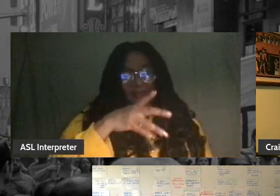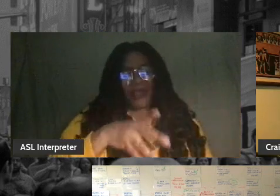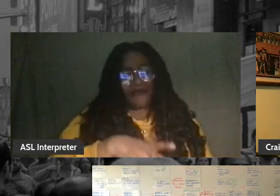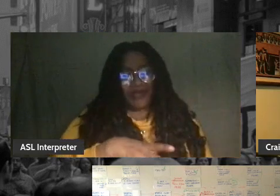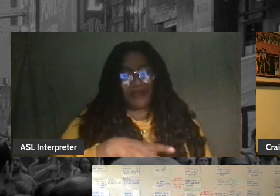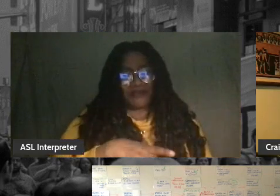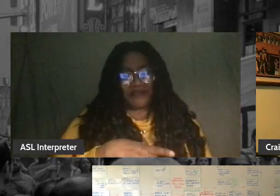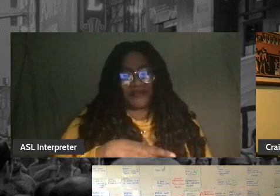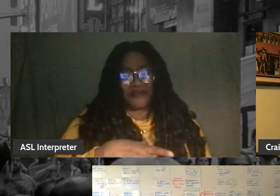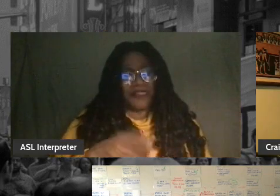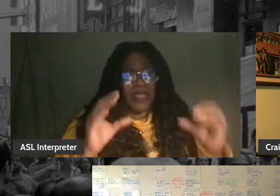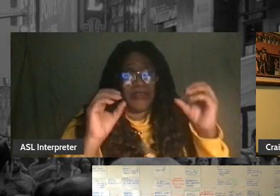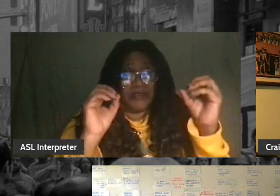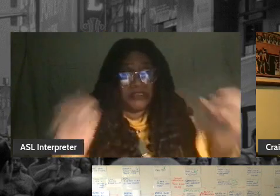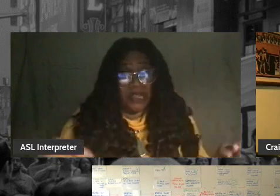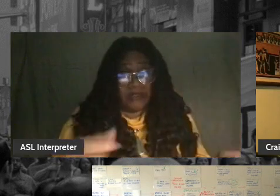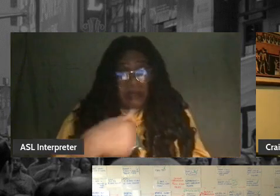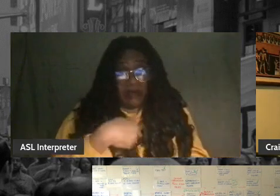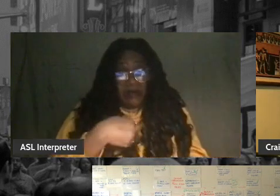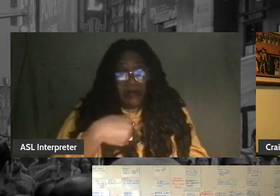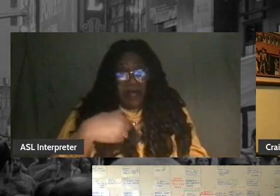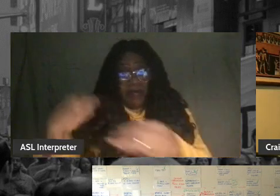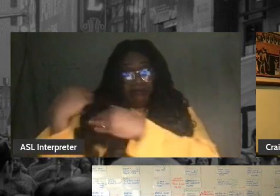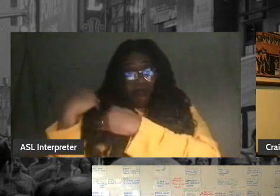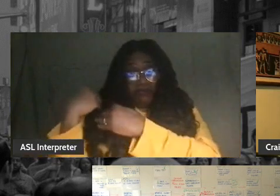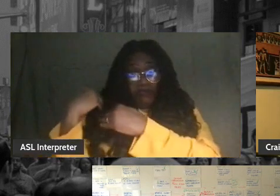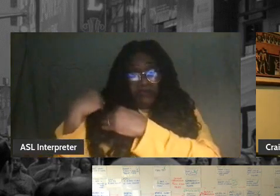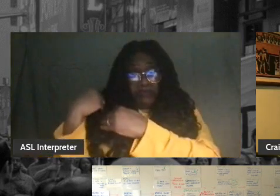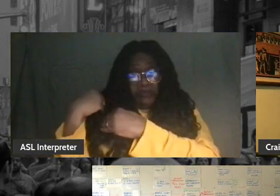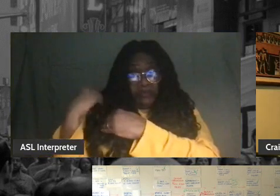There's nothing that I'm not doing. It's not me.